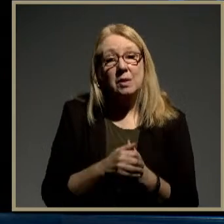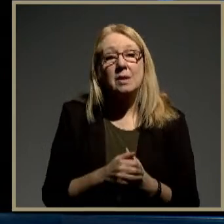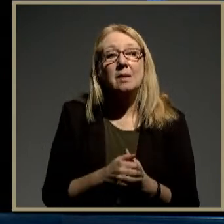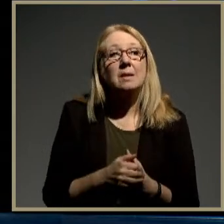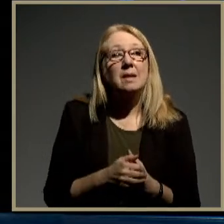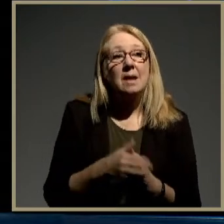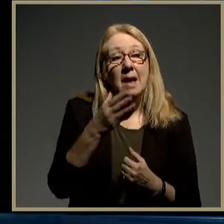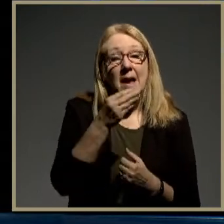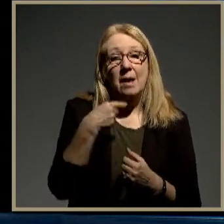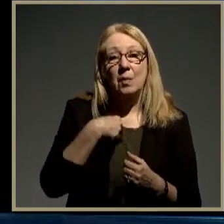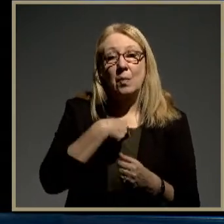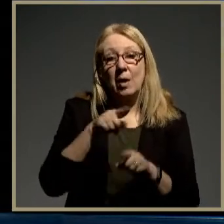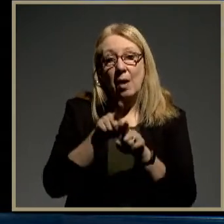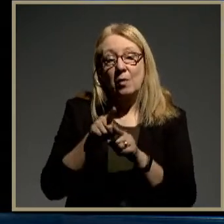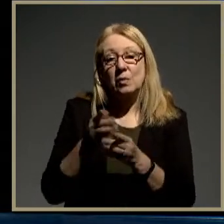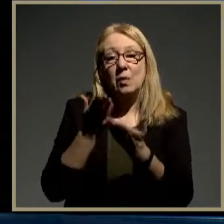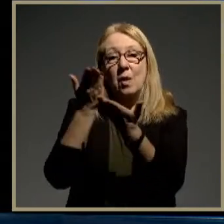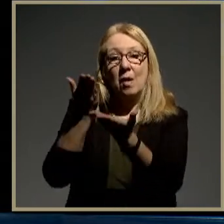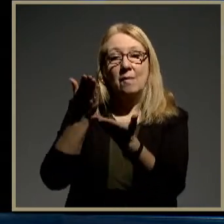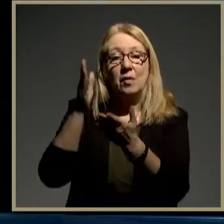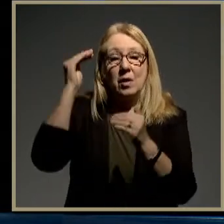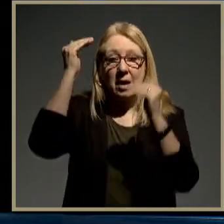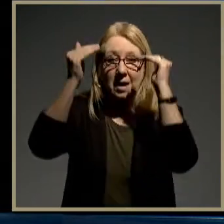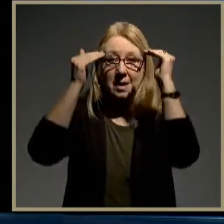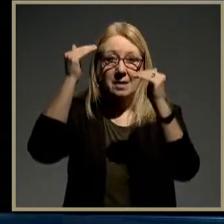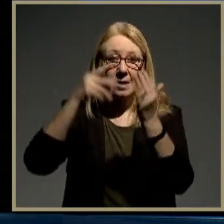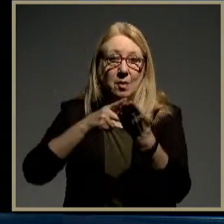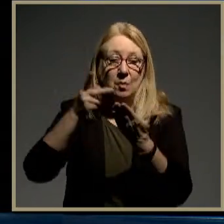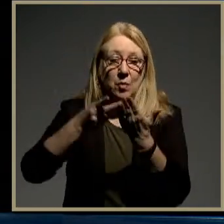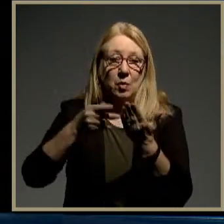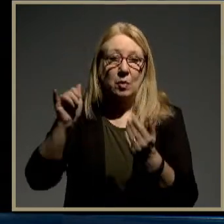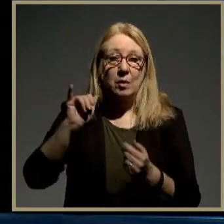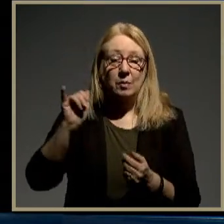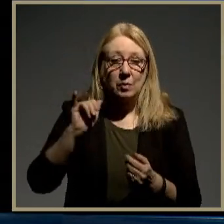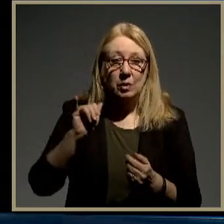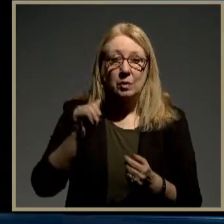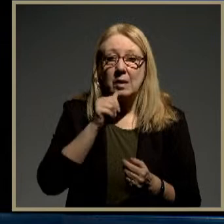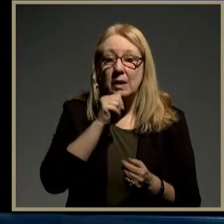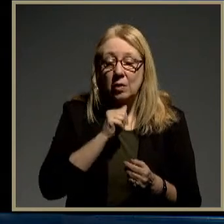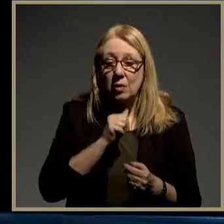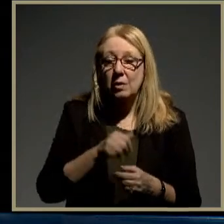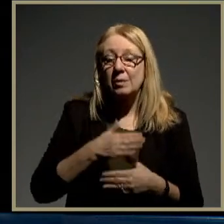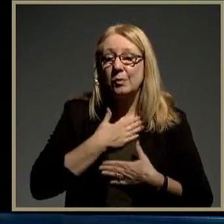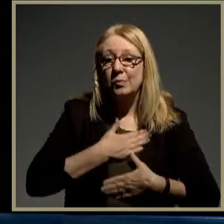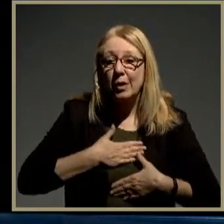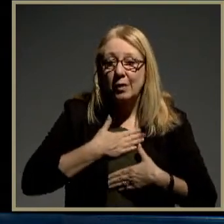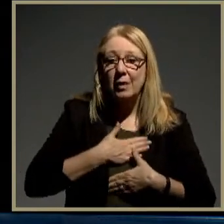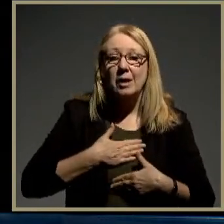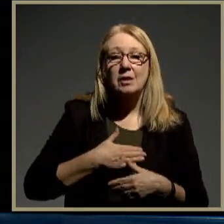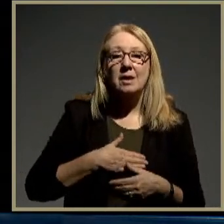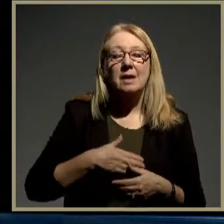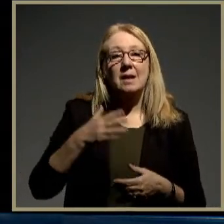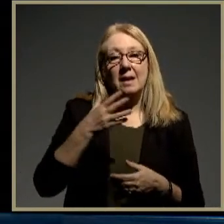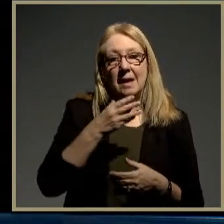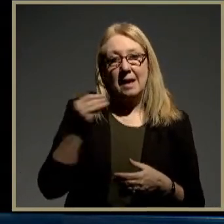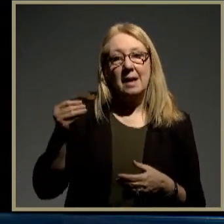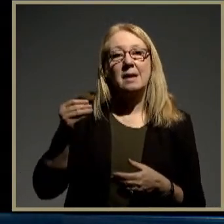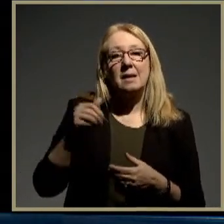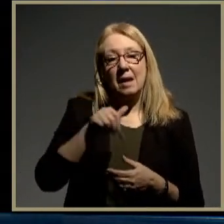just heard. And of course, we offer adult programs to endurance athletes, recreational athletes, and tactical